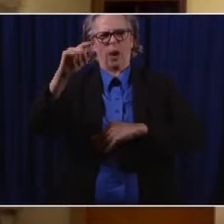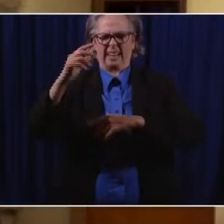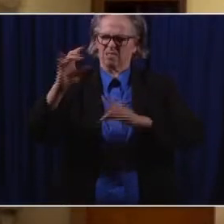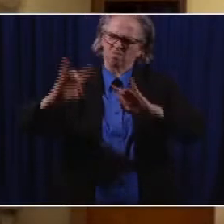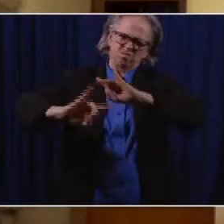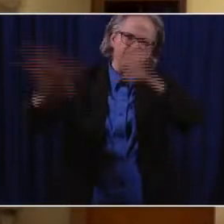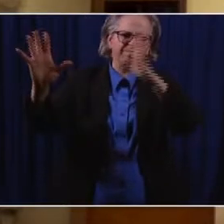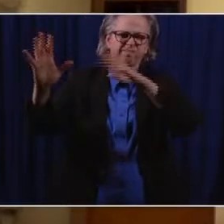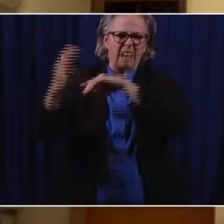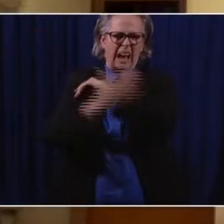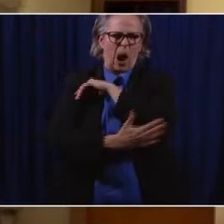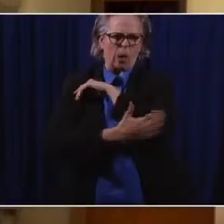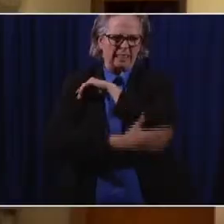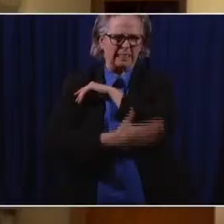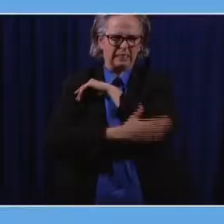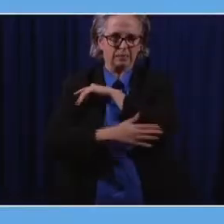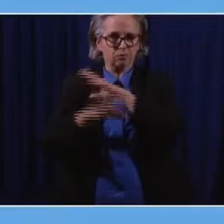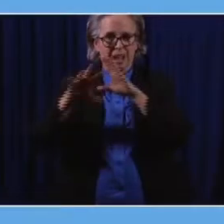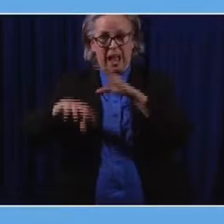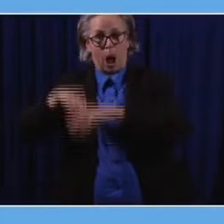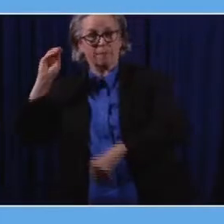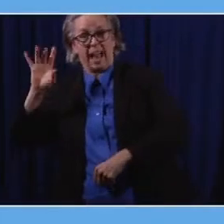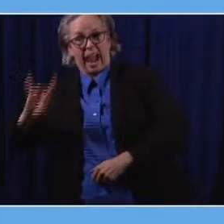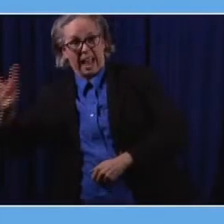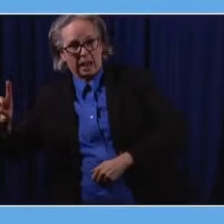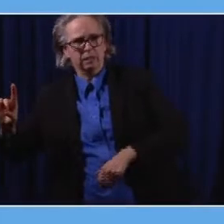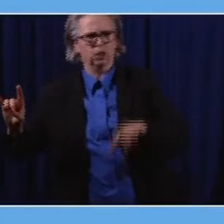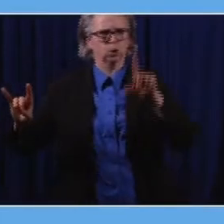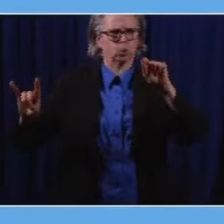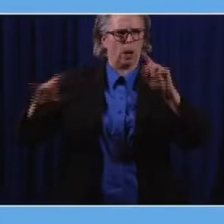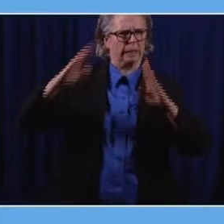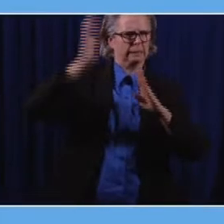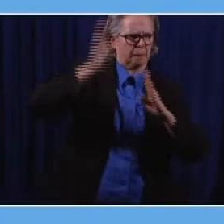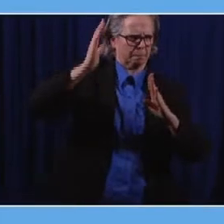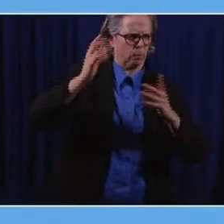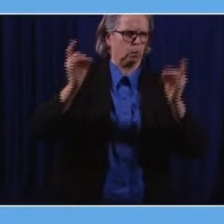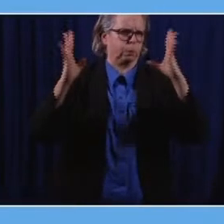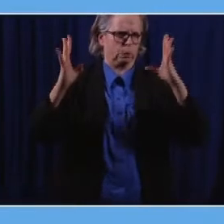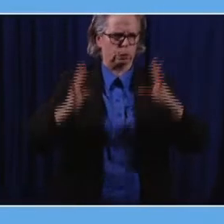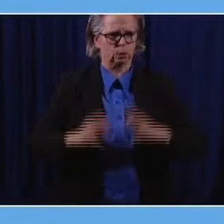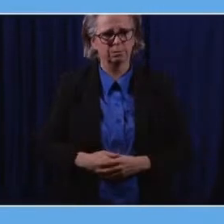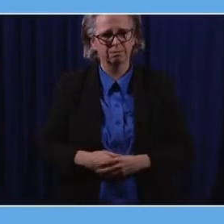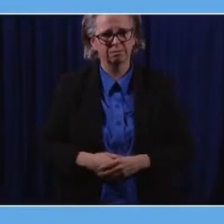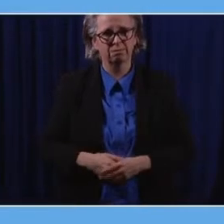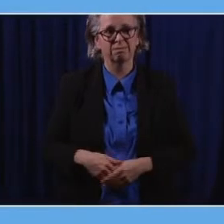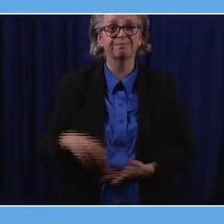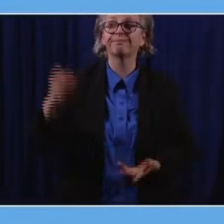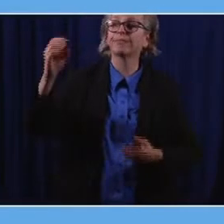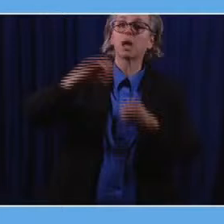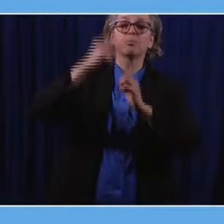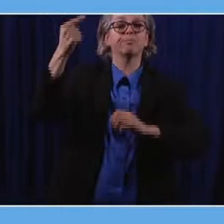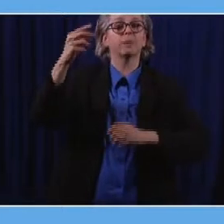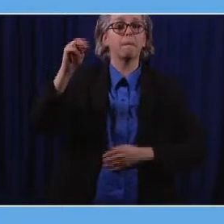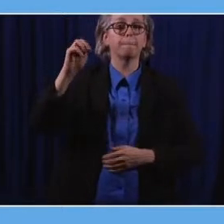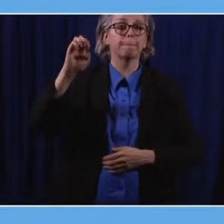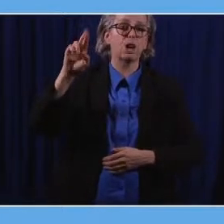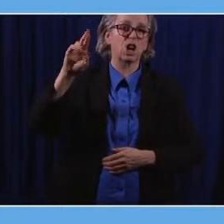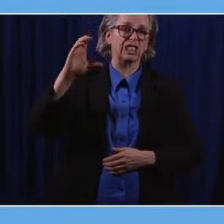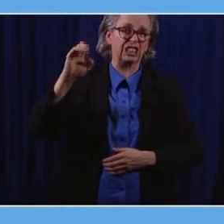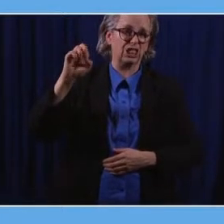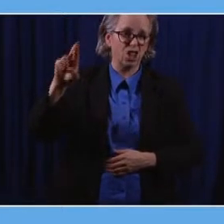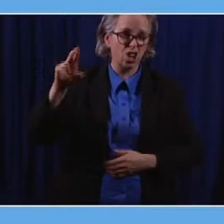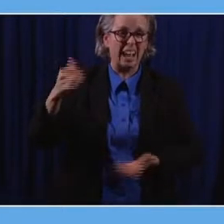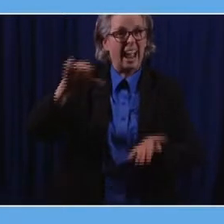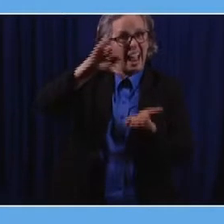highest occurrence. And again, we start with Mercer. Athens is now number 2. Looks like